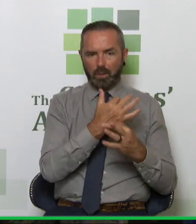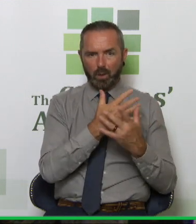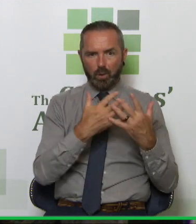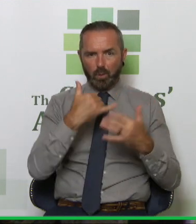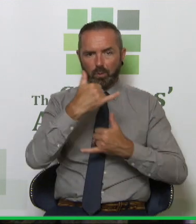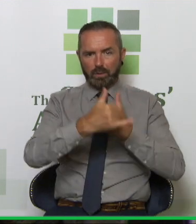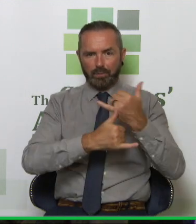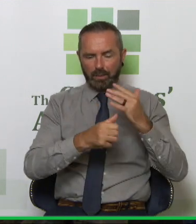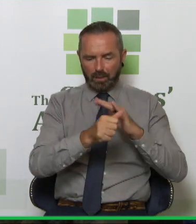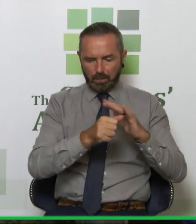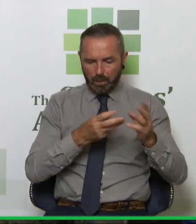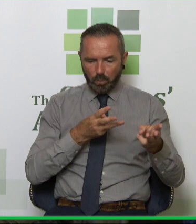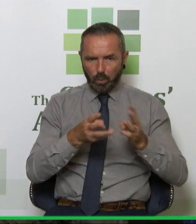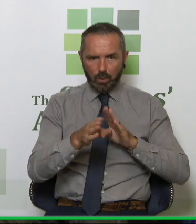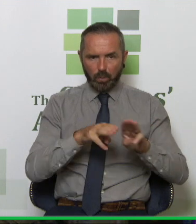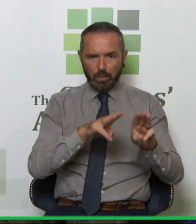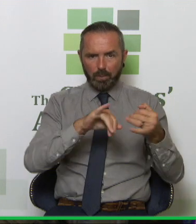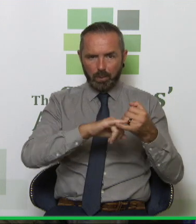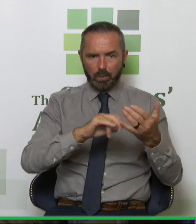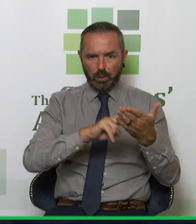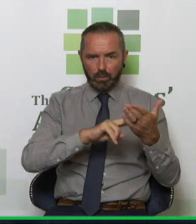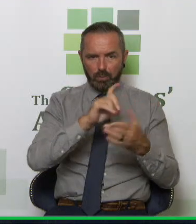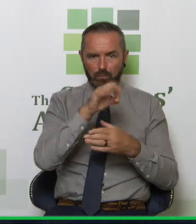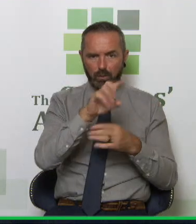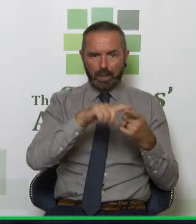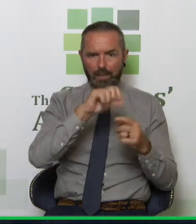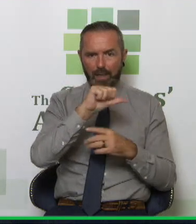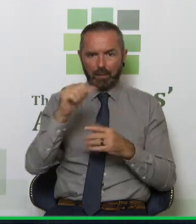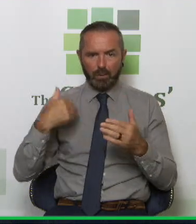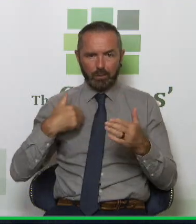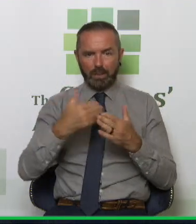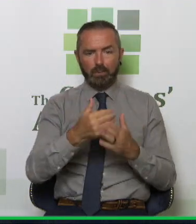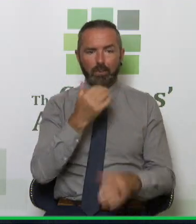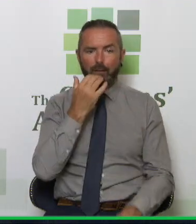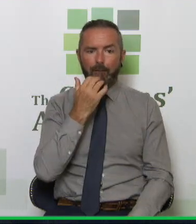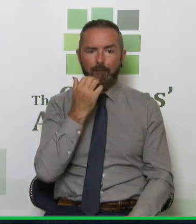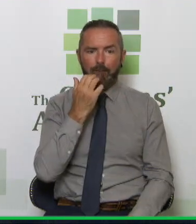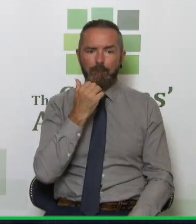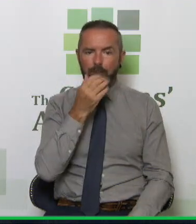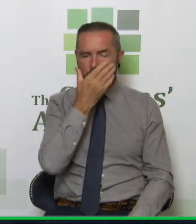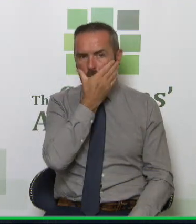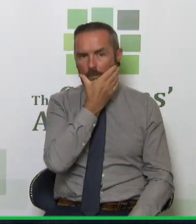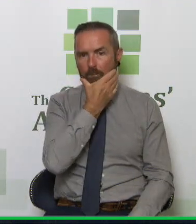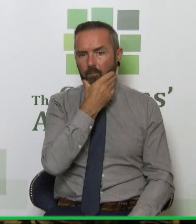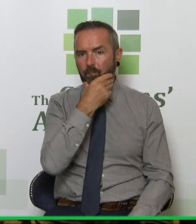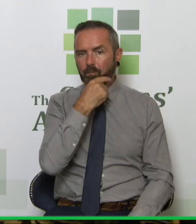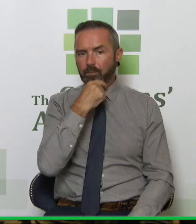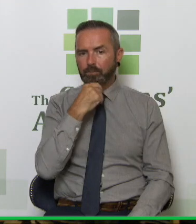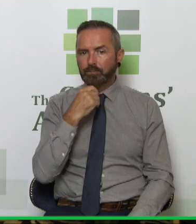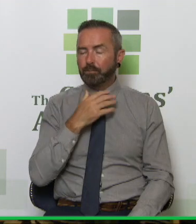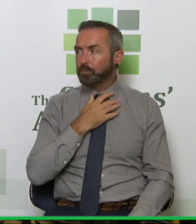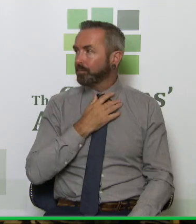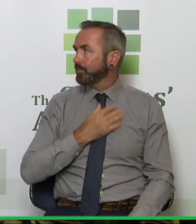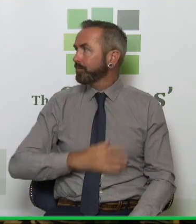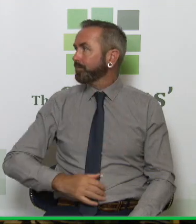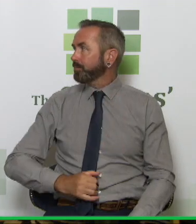of experience of working with people who use drugs and alcohol already. Just before I go to Ian on the next question, Eamon Meehan, who's at the back, Professor Eamon